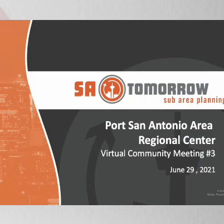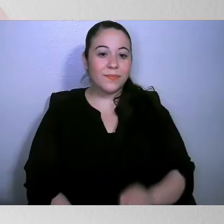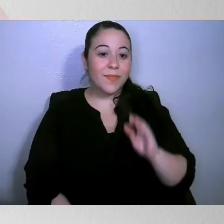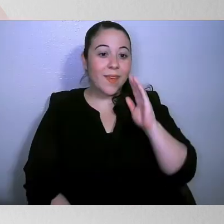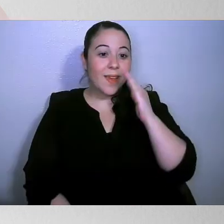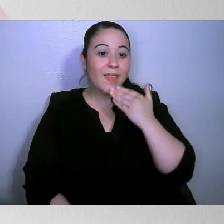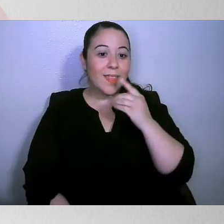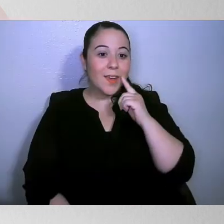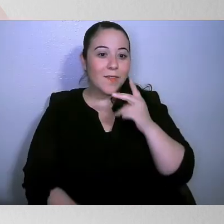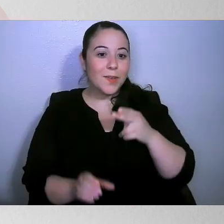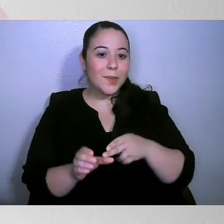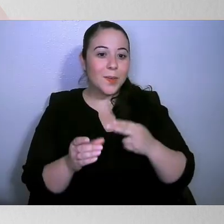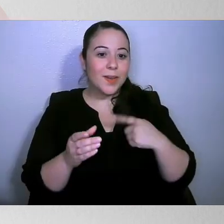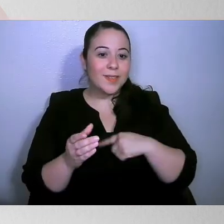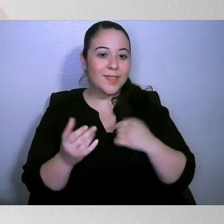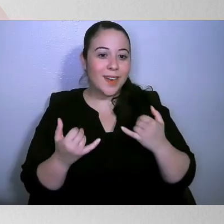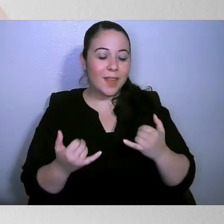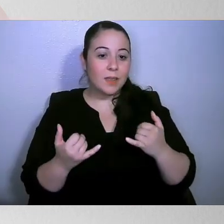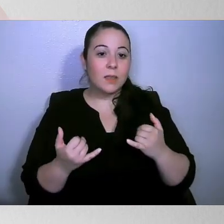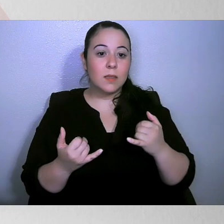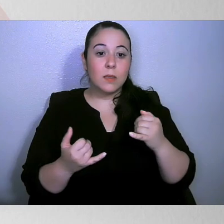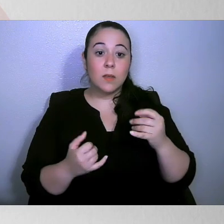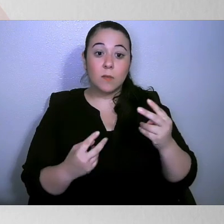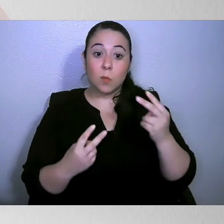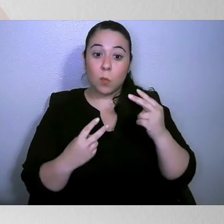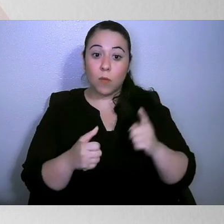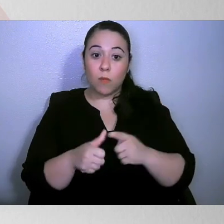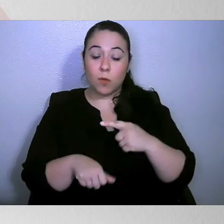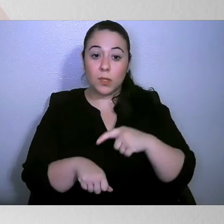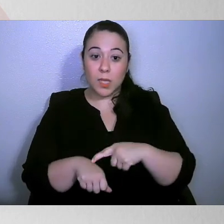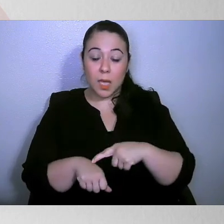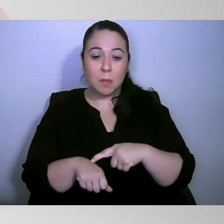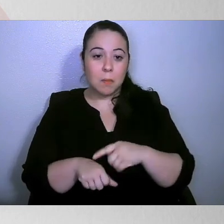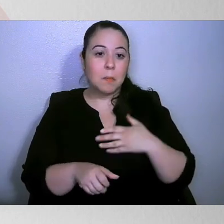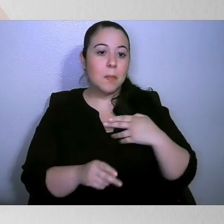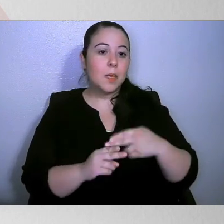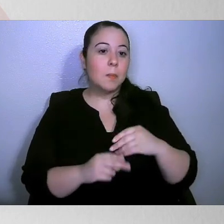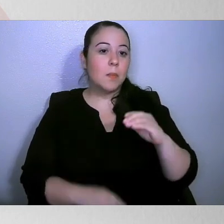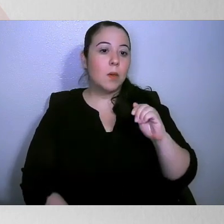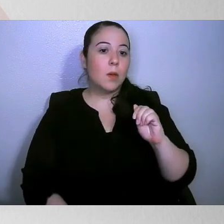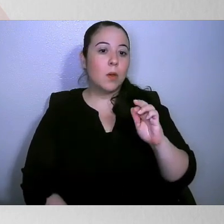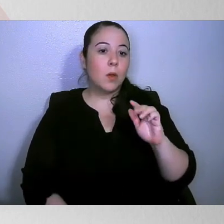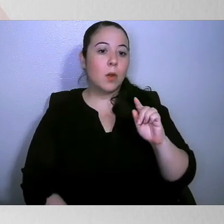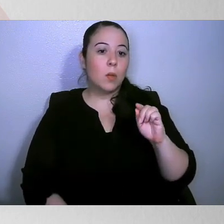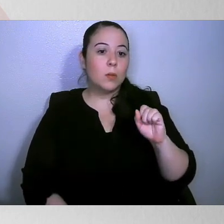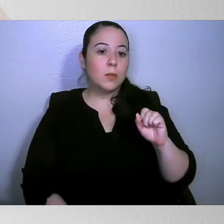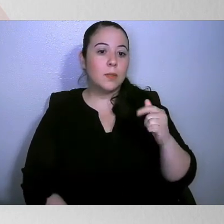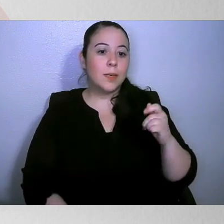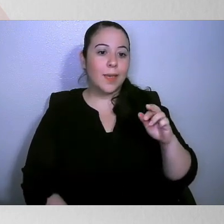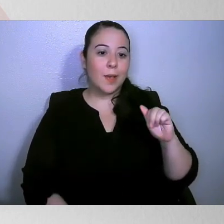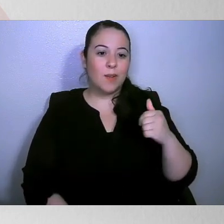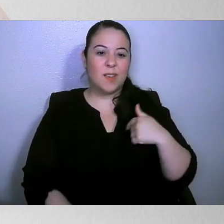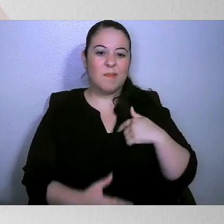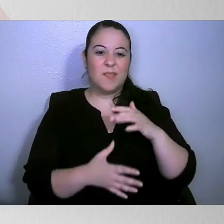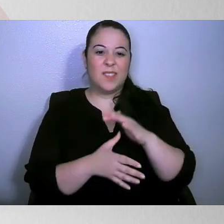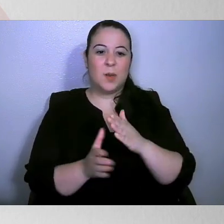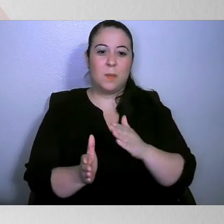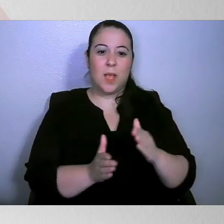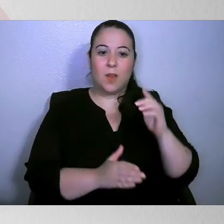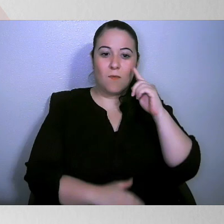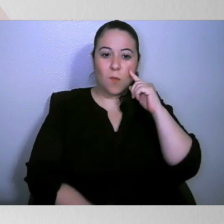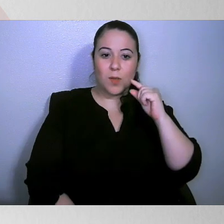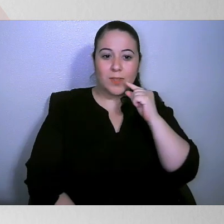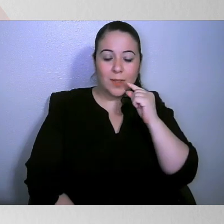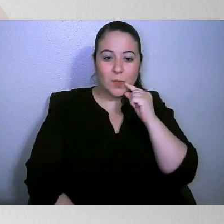Hi, thank you for joining us today. For those tuning in for the first time, my name is Carlos Guerra, and I serve as a senior planner with the City of San Antonio Planning